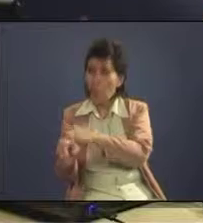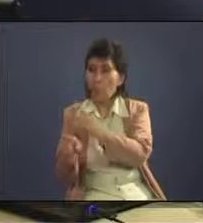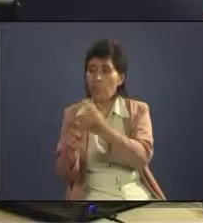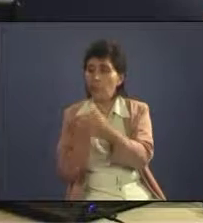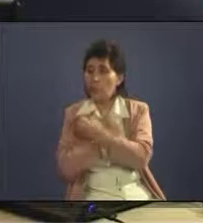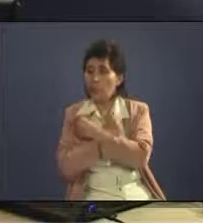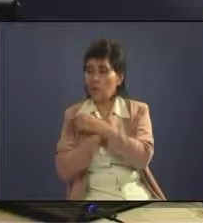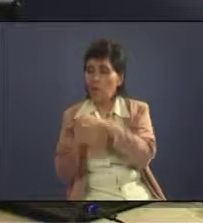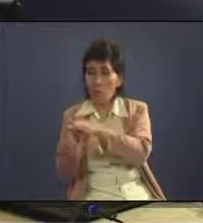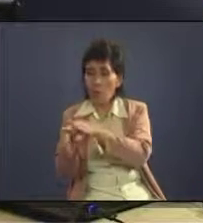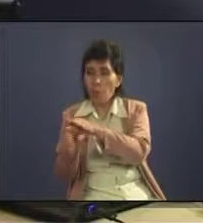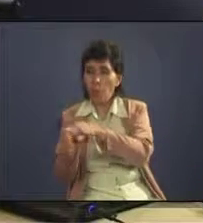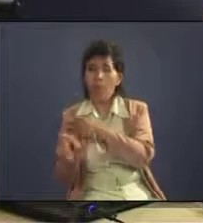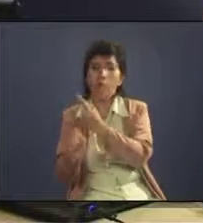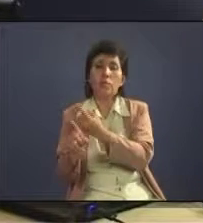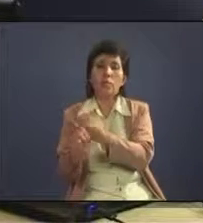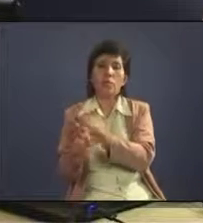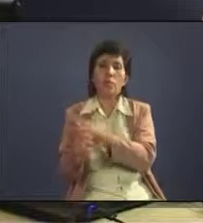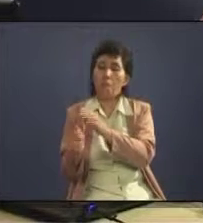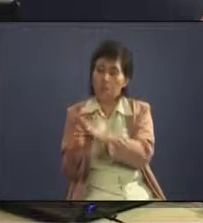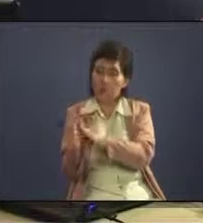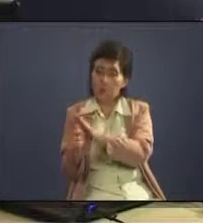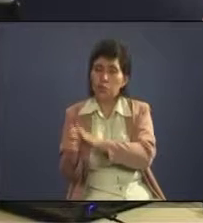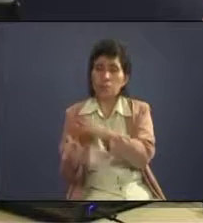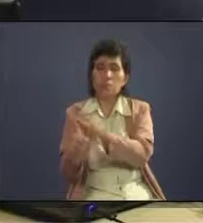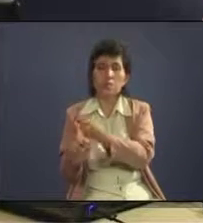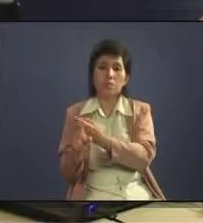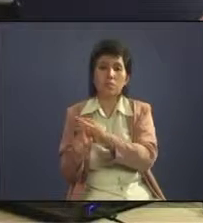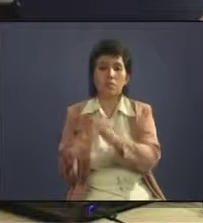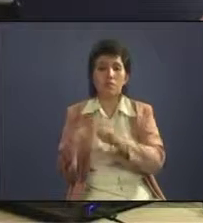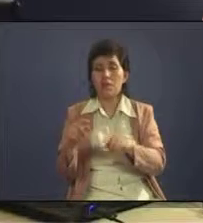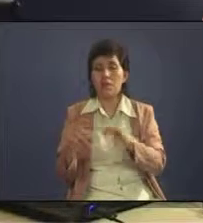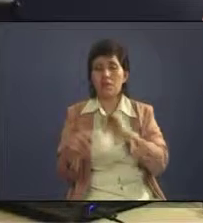metallic robot. You would see there is a huge difference. But I think you